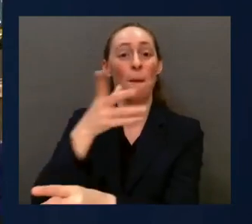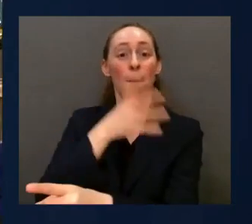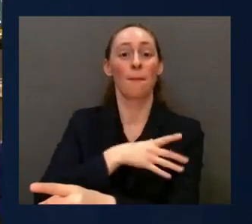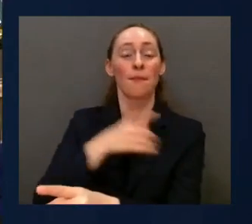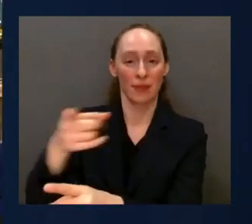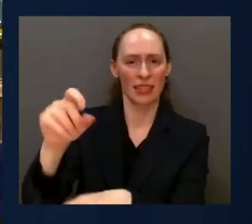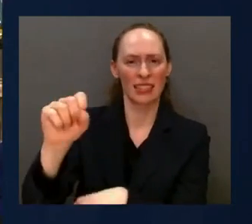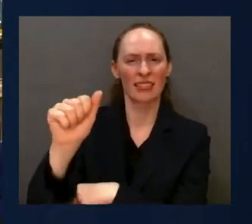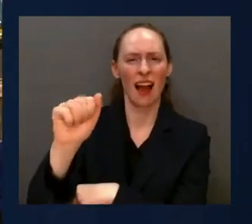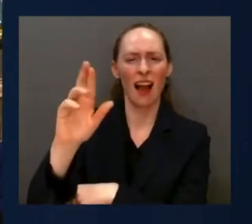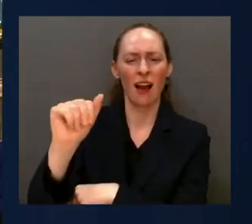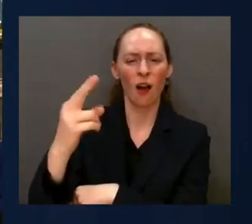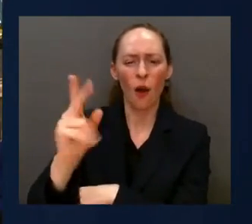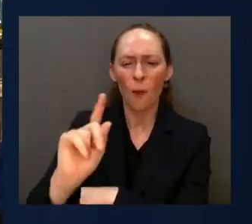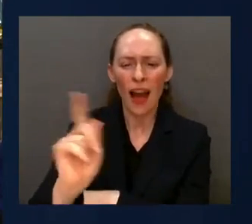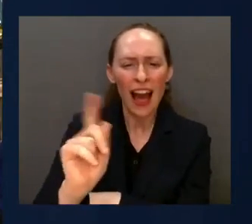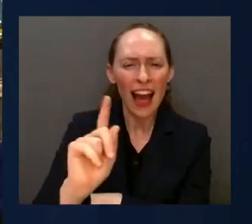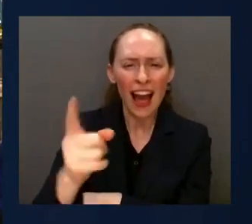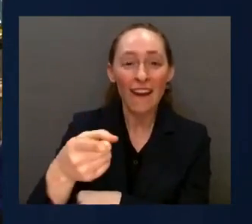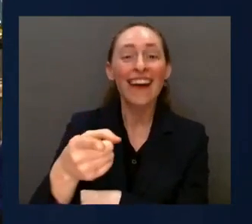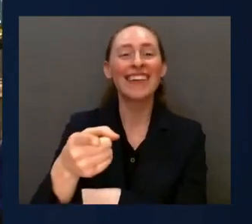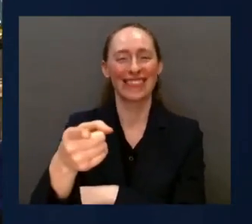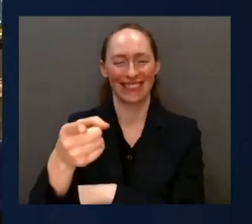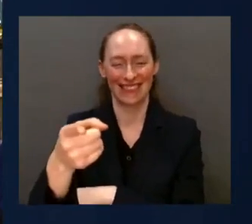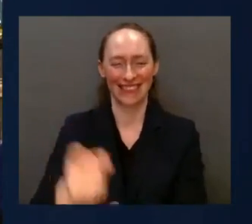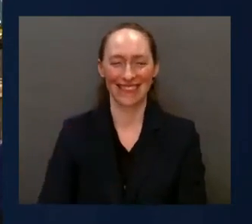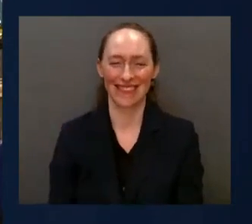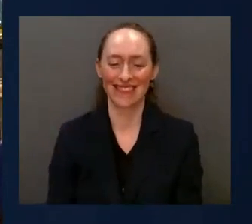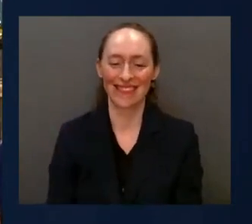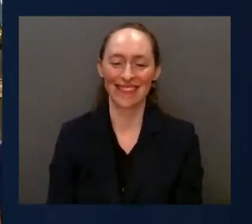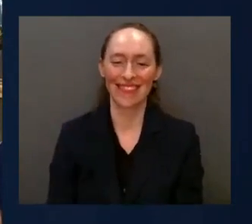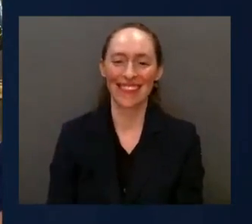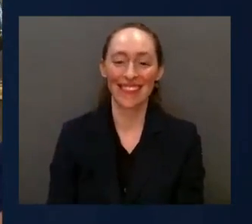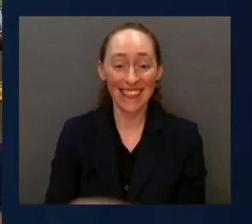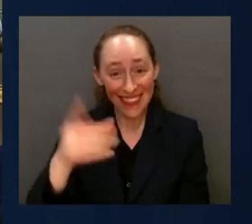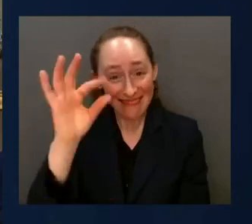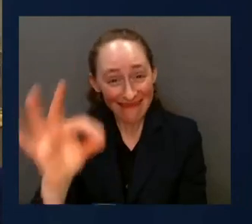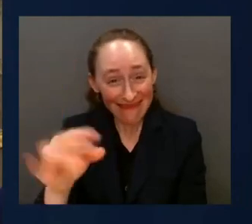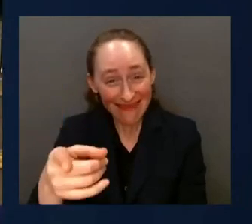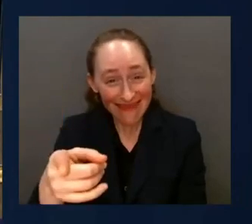know. Sarah, how are you? Well, Sarah,